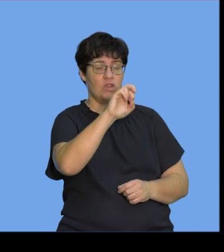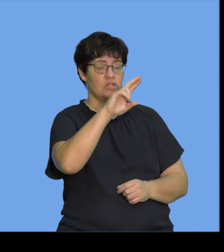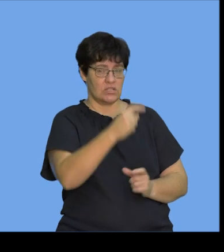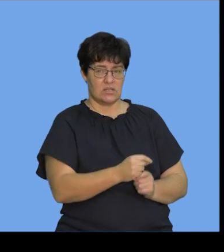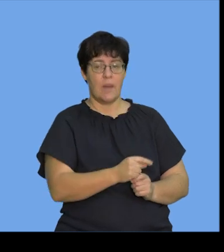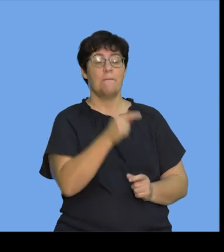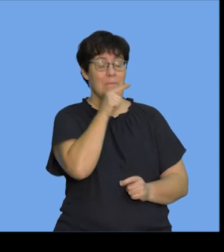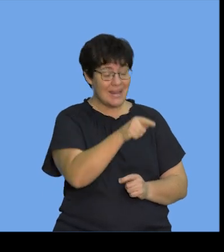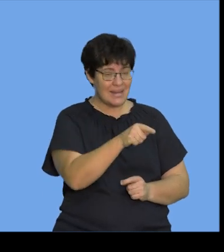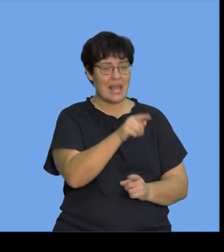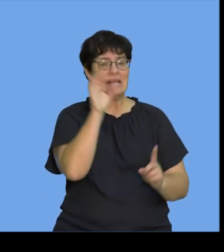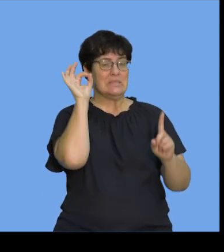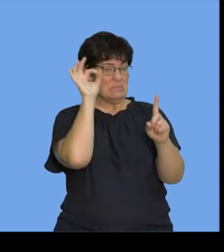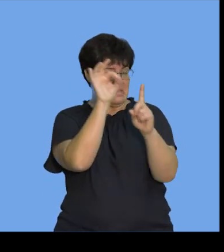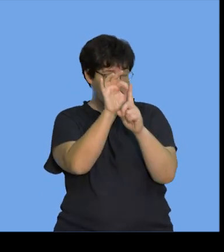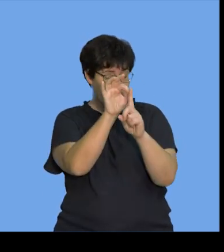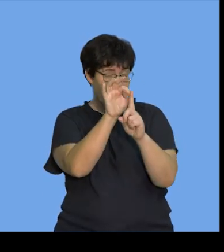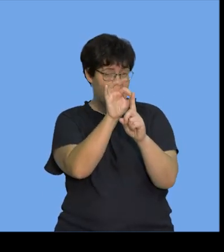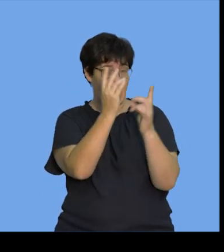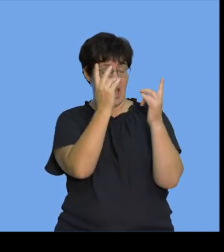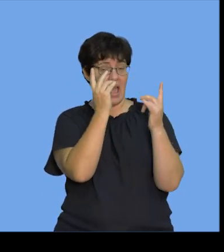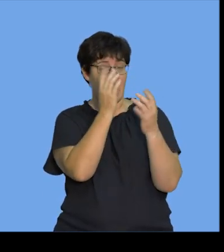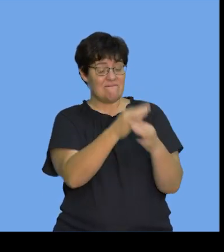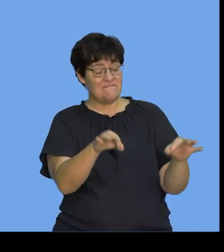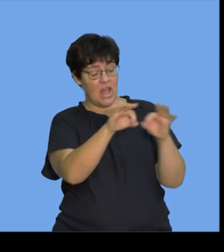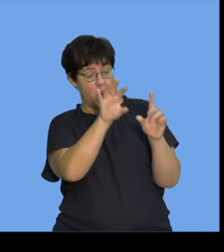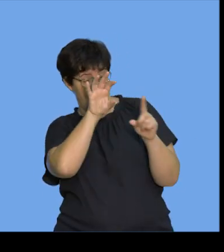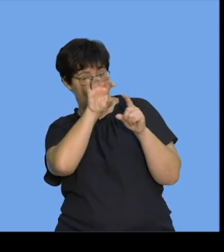a specific value, right? So the